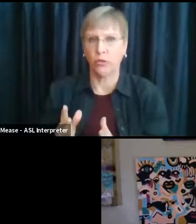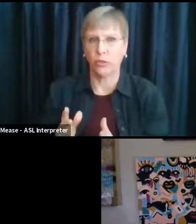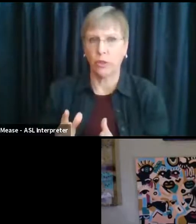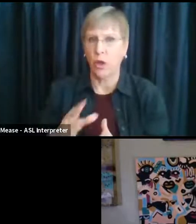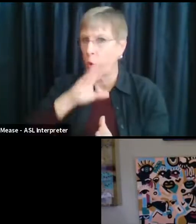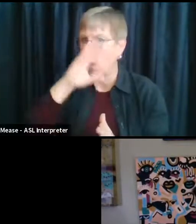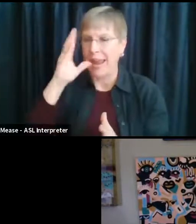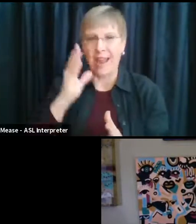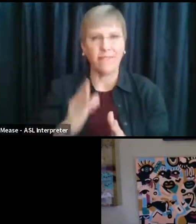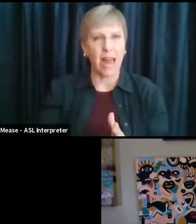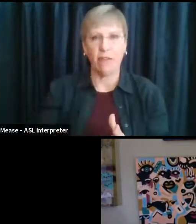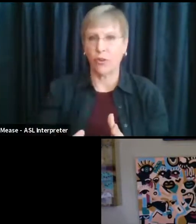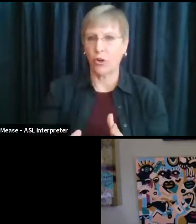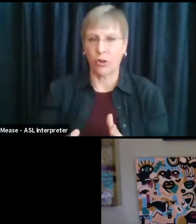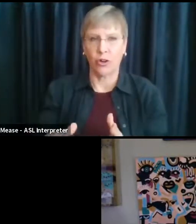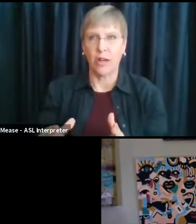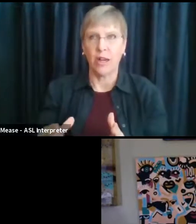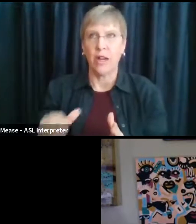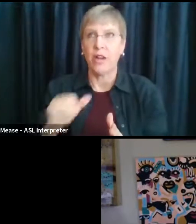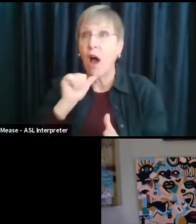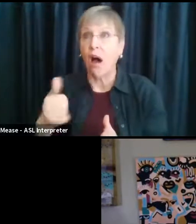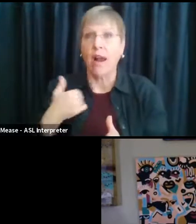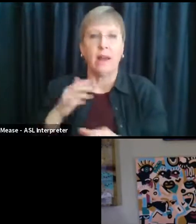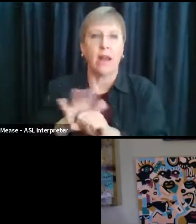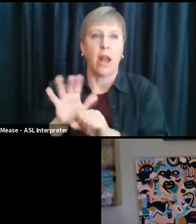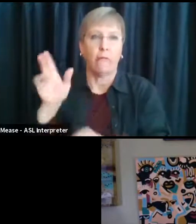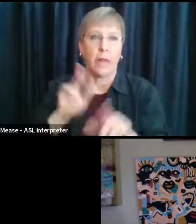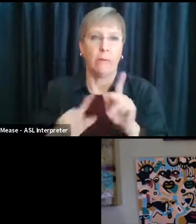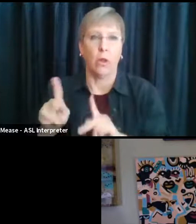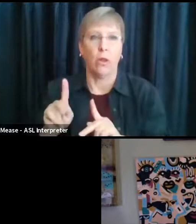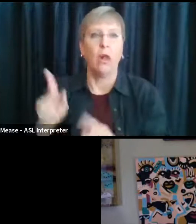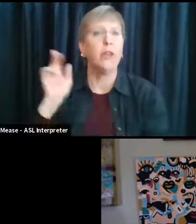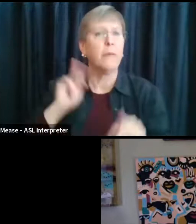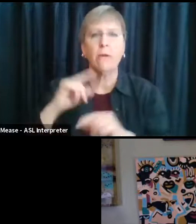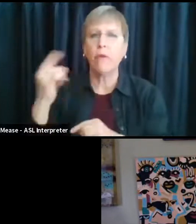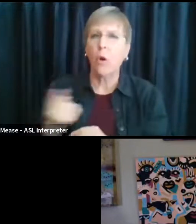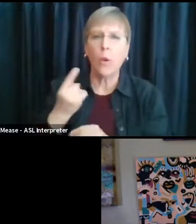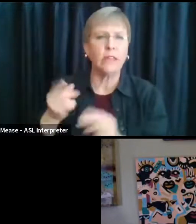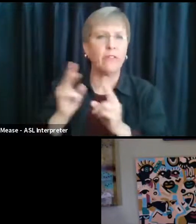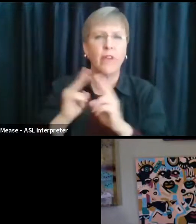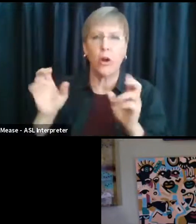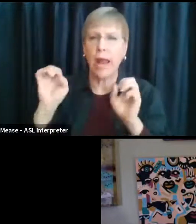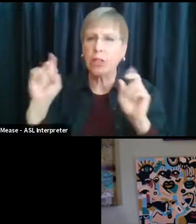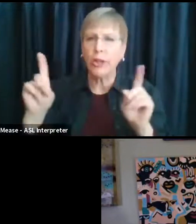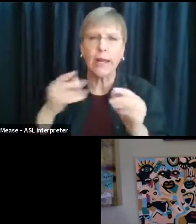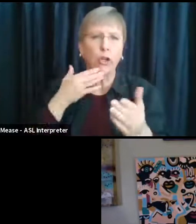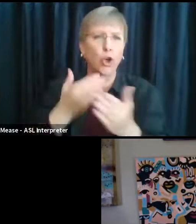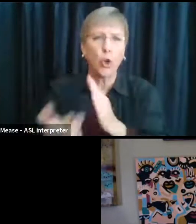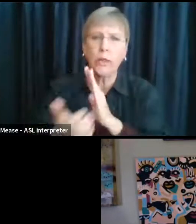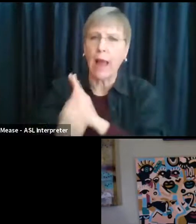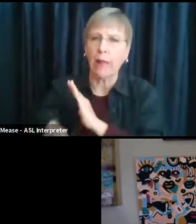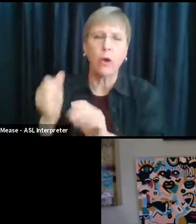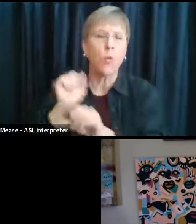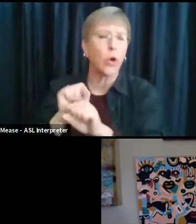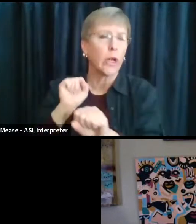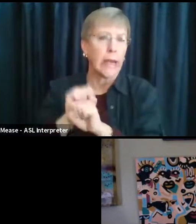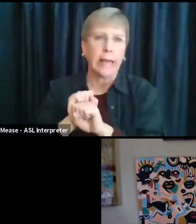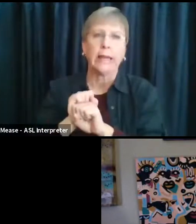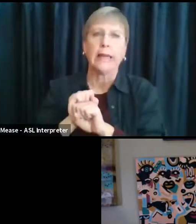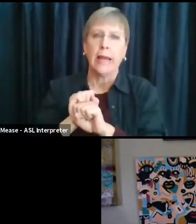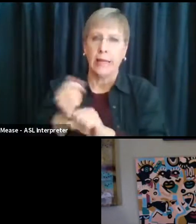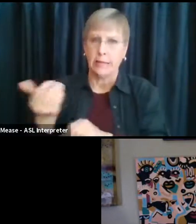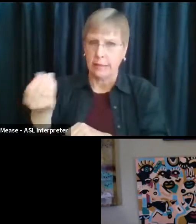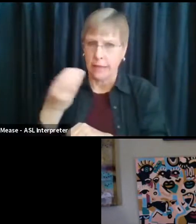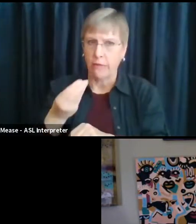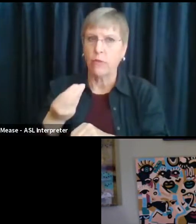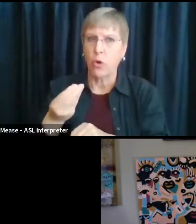lacked people. I mean, the people have always been very educated, they are good, they've been working in several